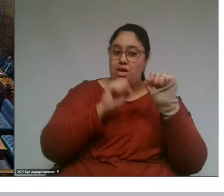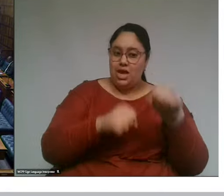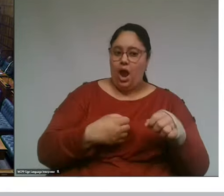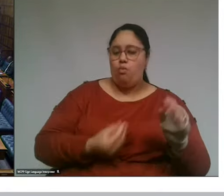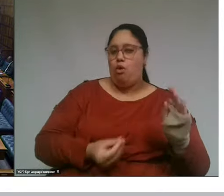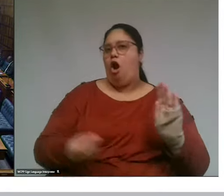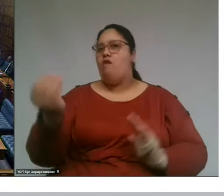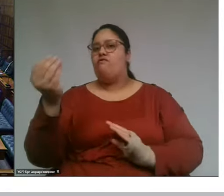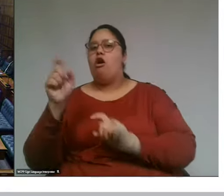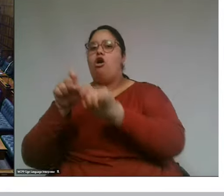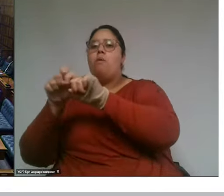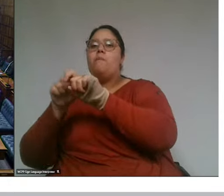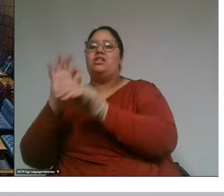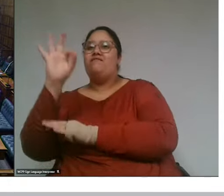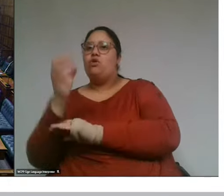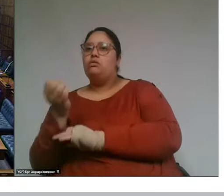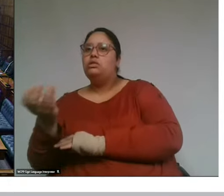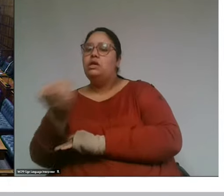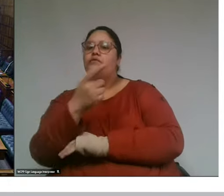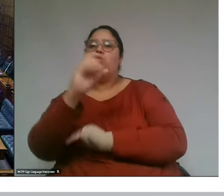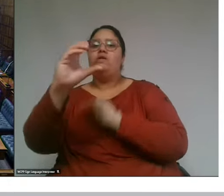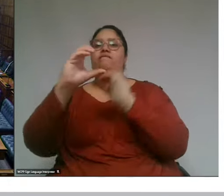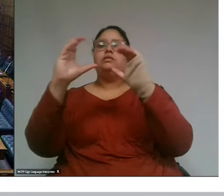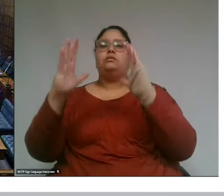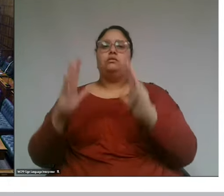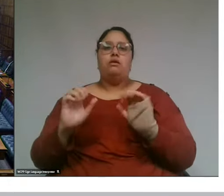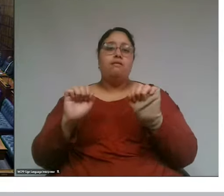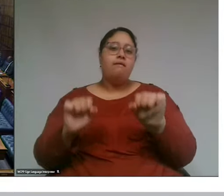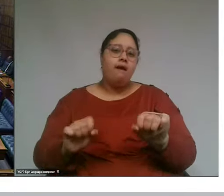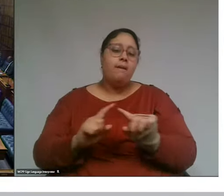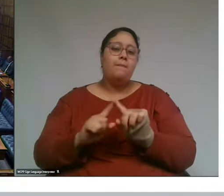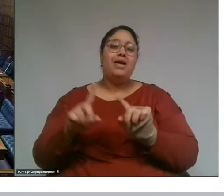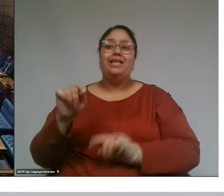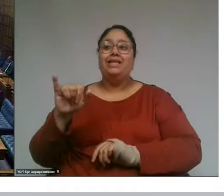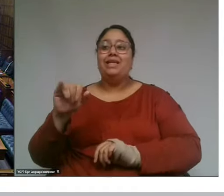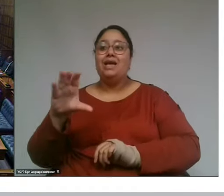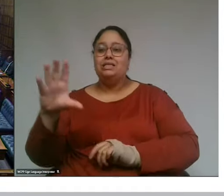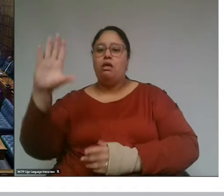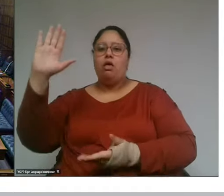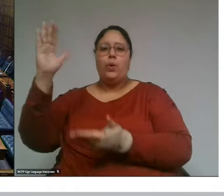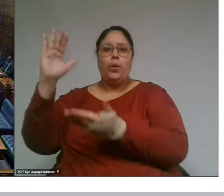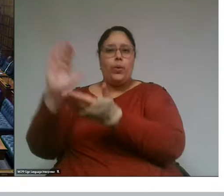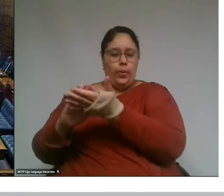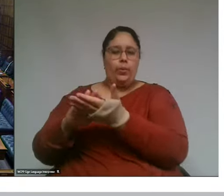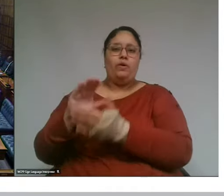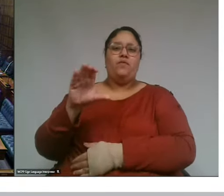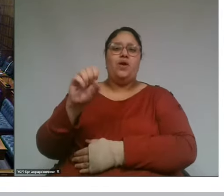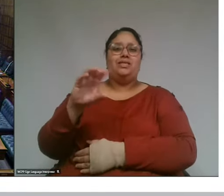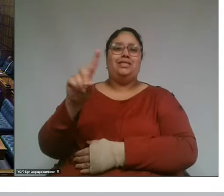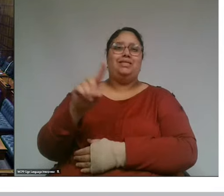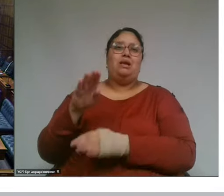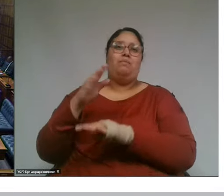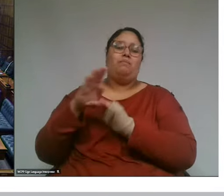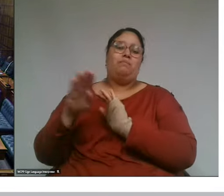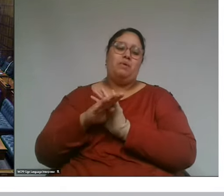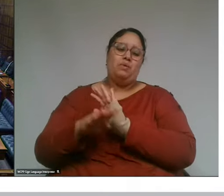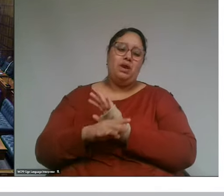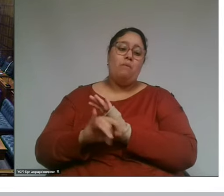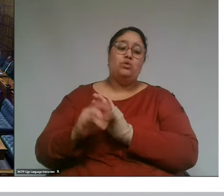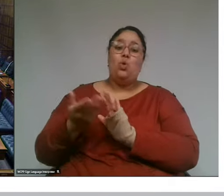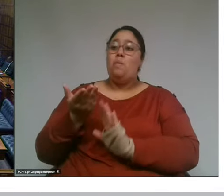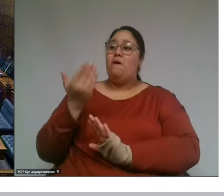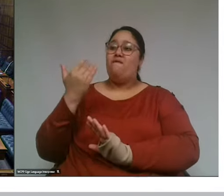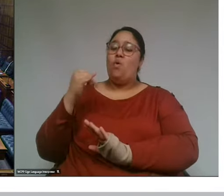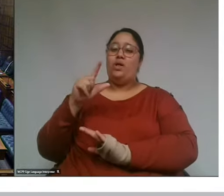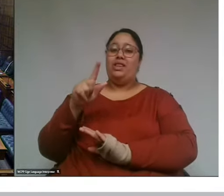the investors however the DTI is also running out of money for the seed program so whereas in the past the